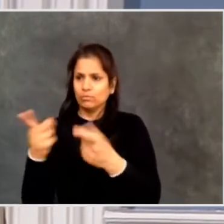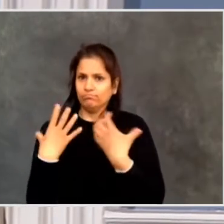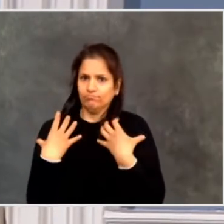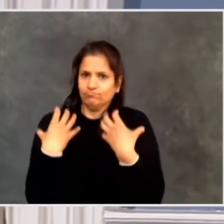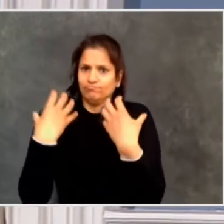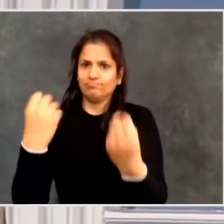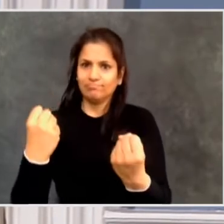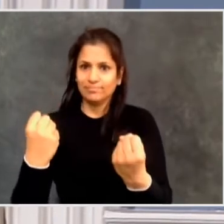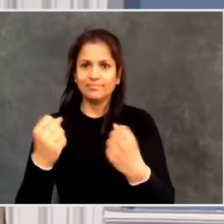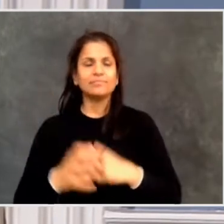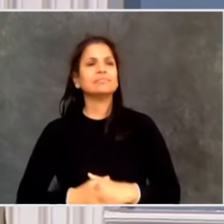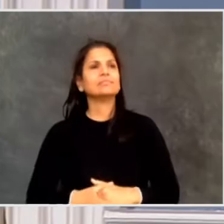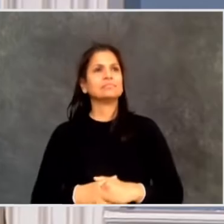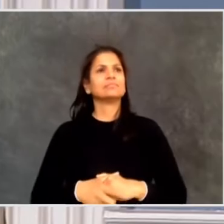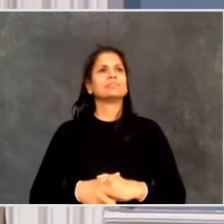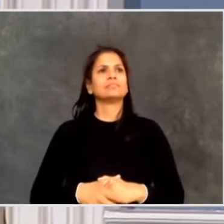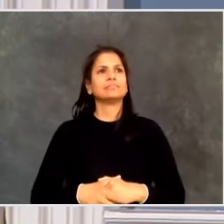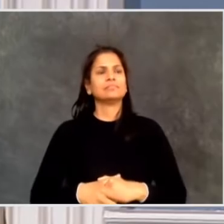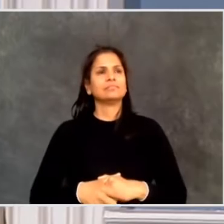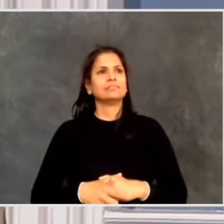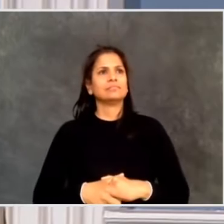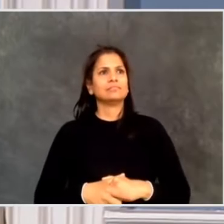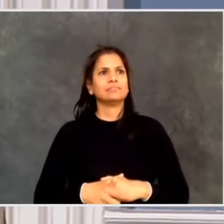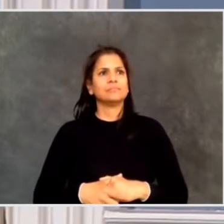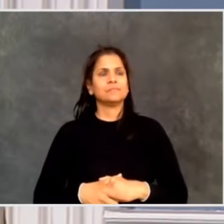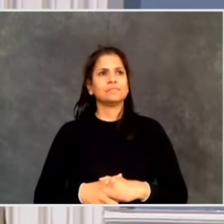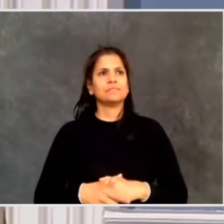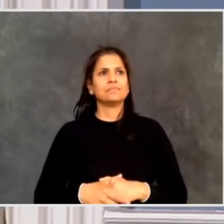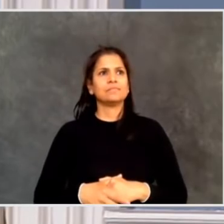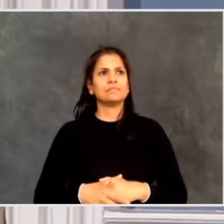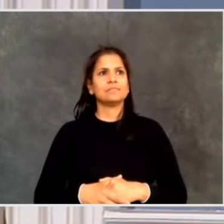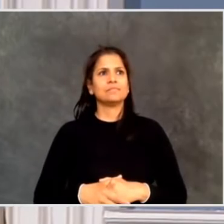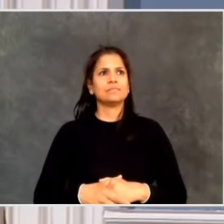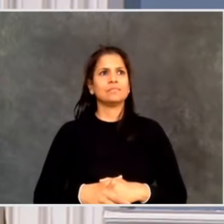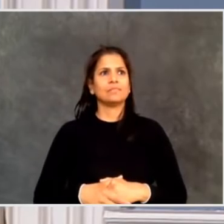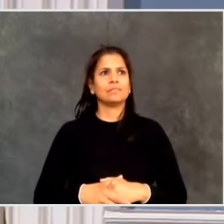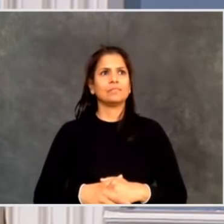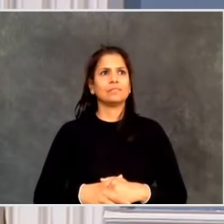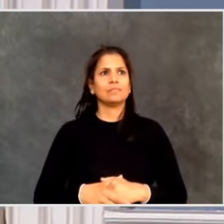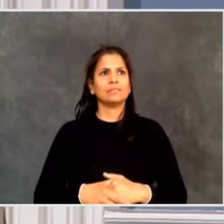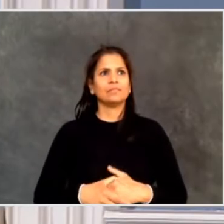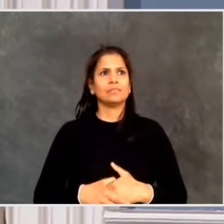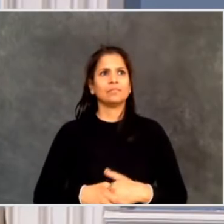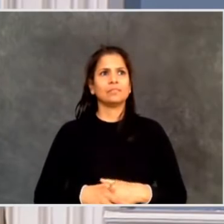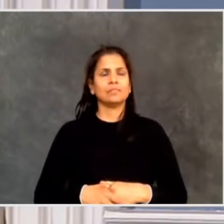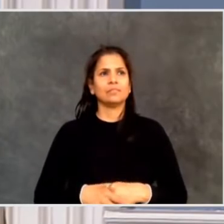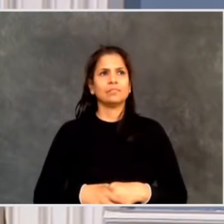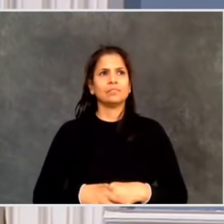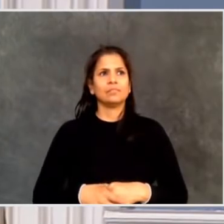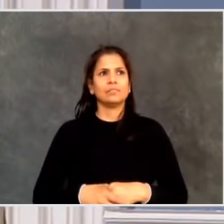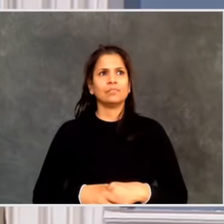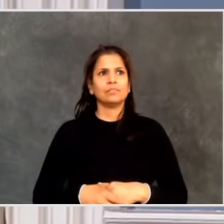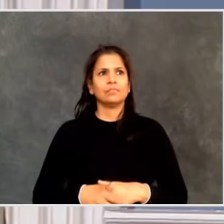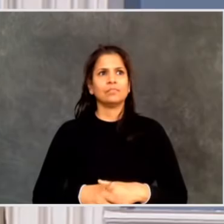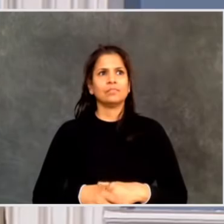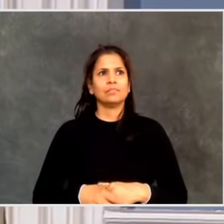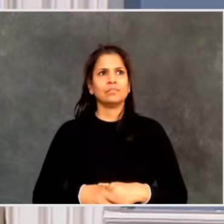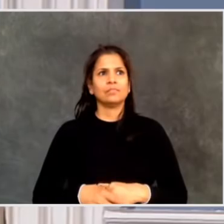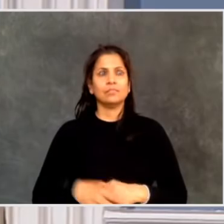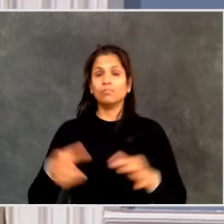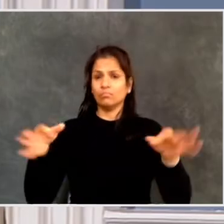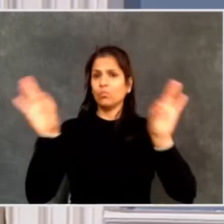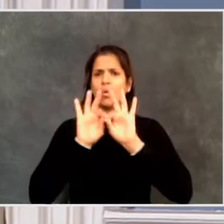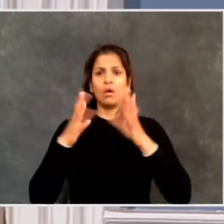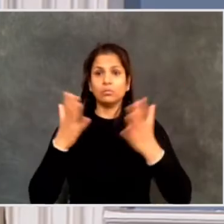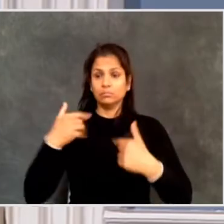better understand. But the overall, you know, concerning aspect